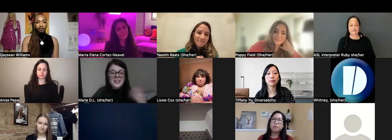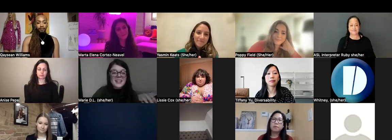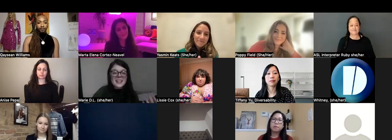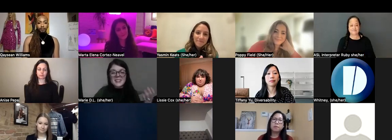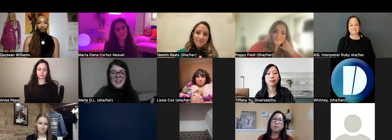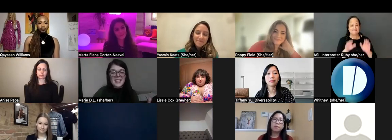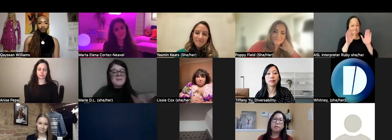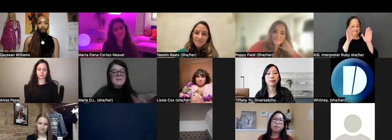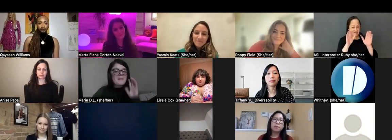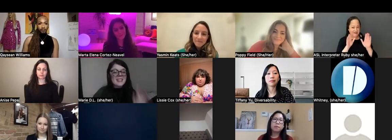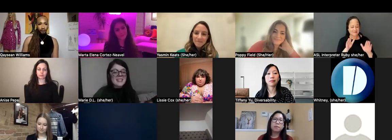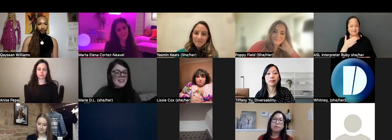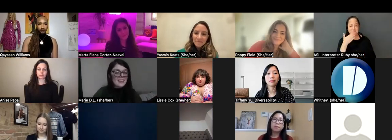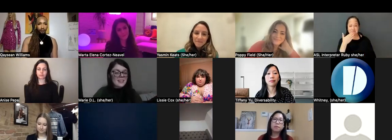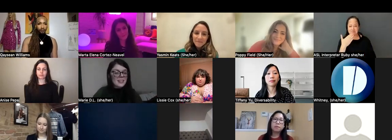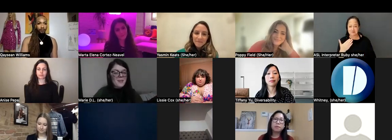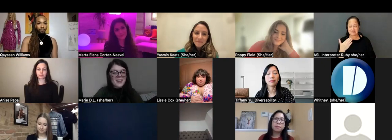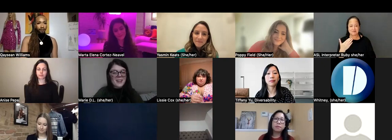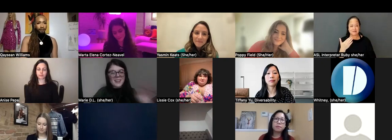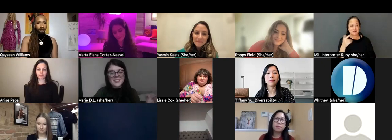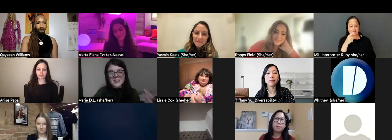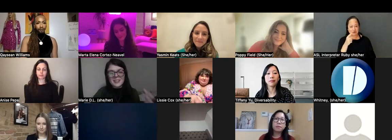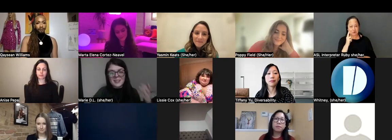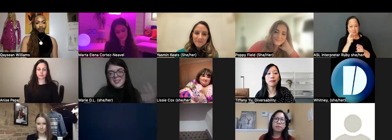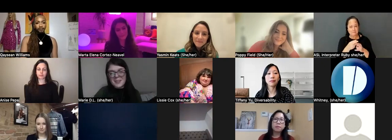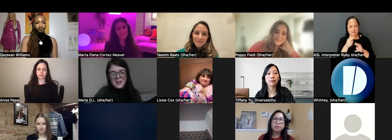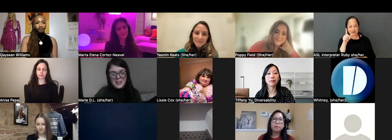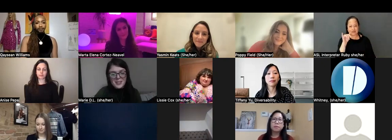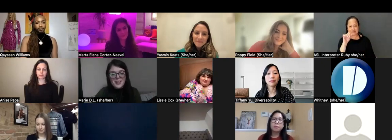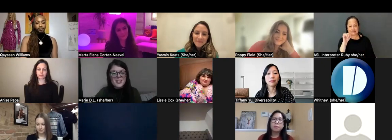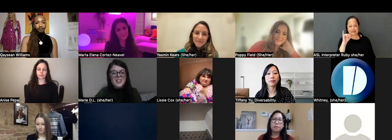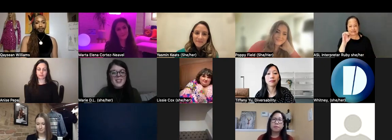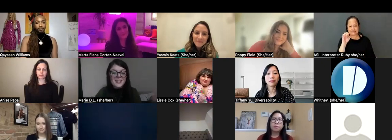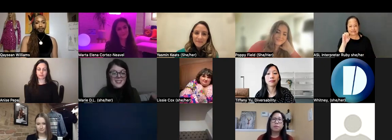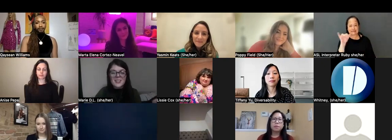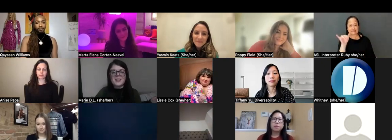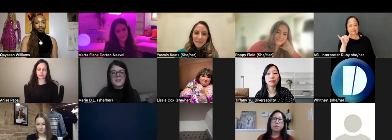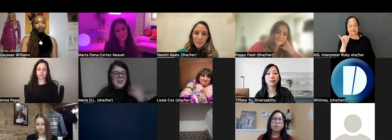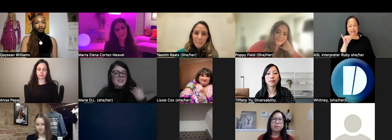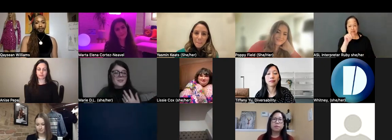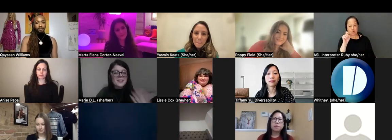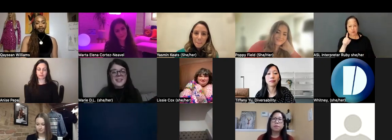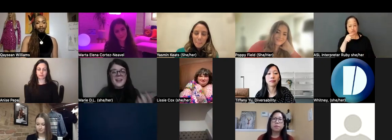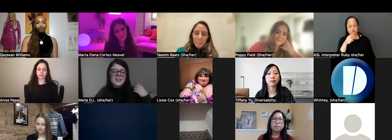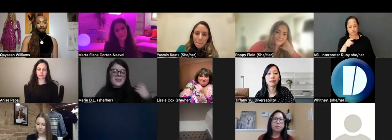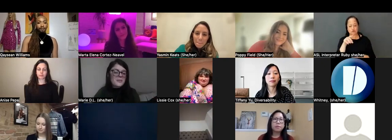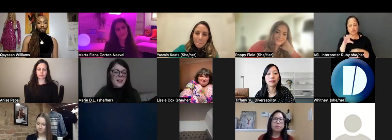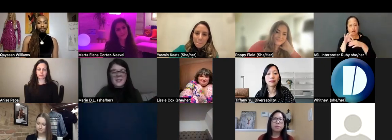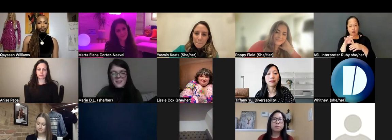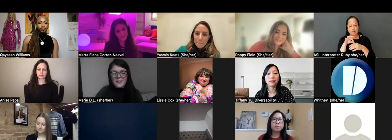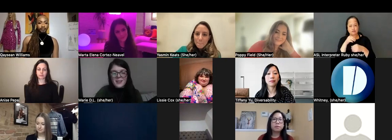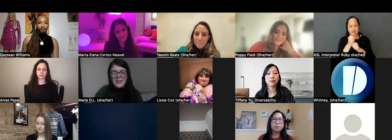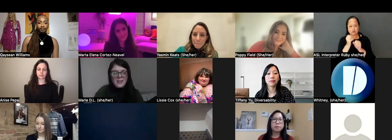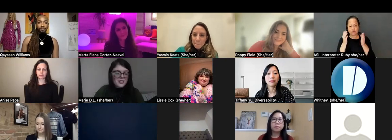Awesome, great insight. And you mentioned Lissie, so I'm going to ask her the same question because she is a content creator. So Lissie, do you